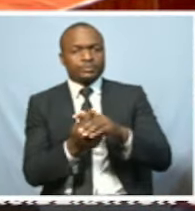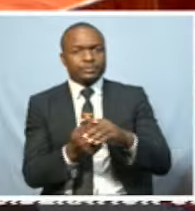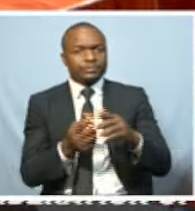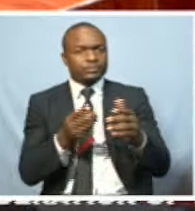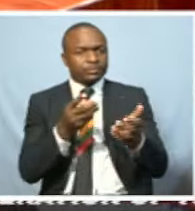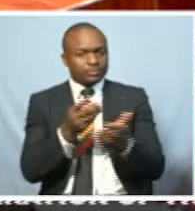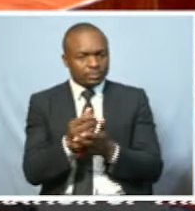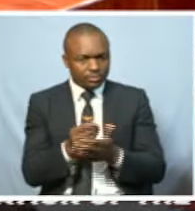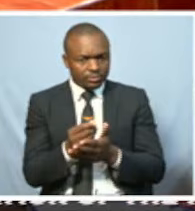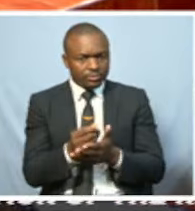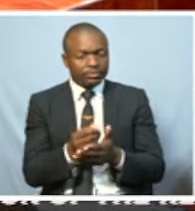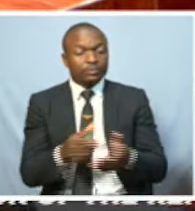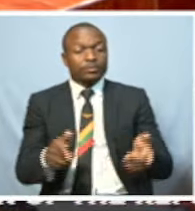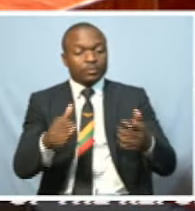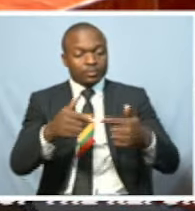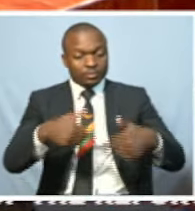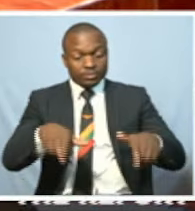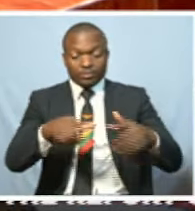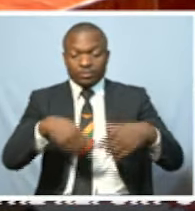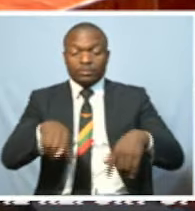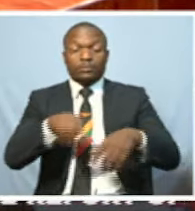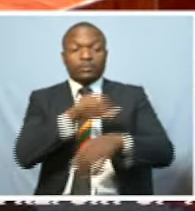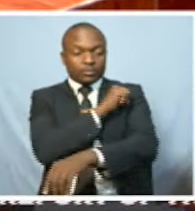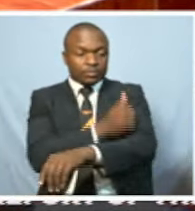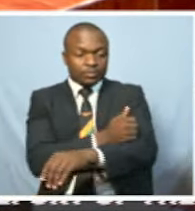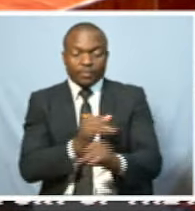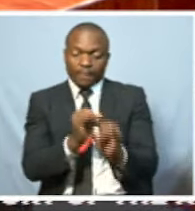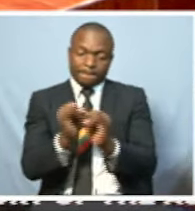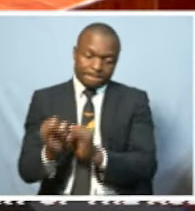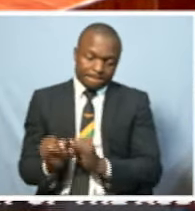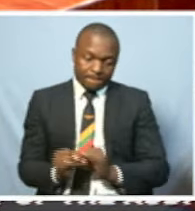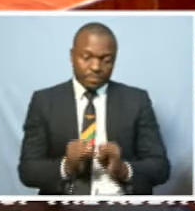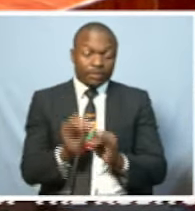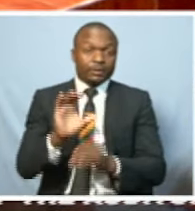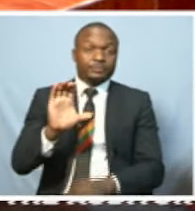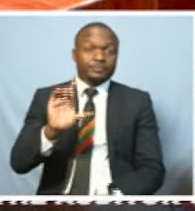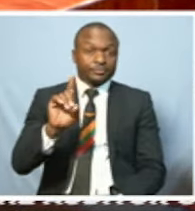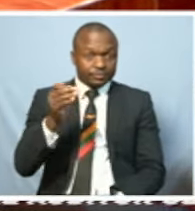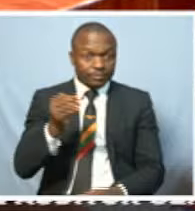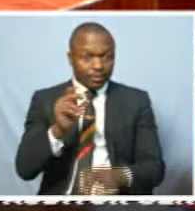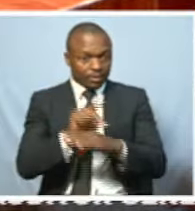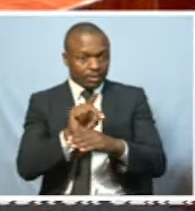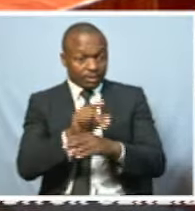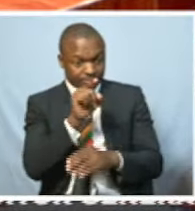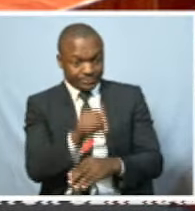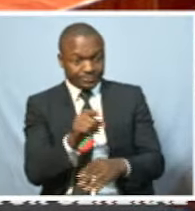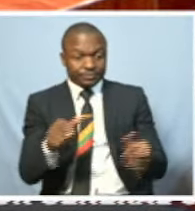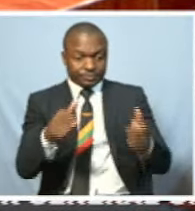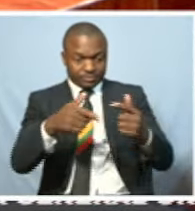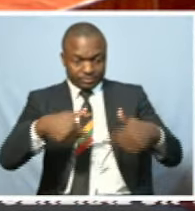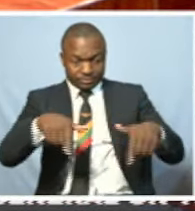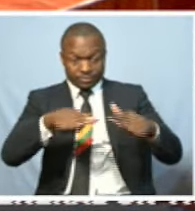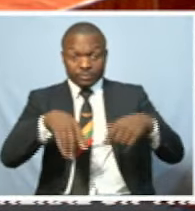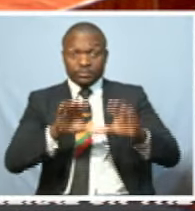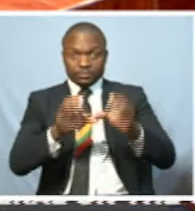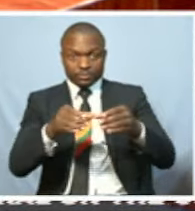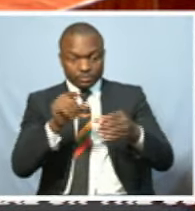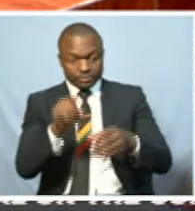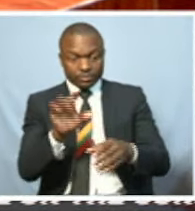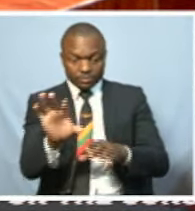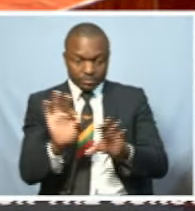to local authorities to implement CDF projects. You, the local authority, are the ones who choose whether